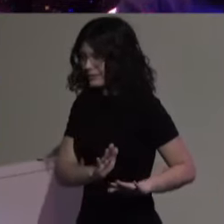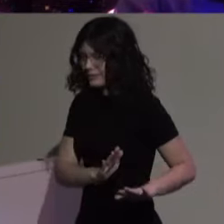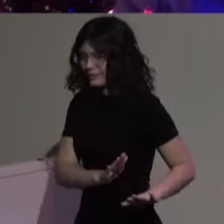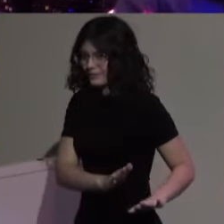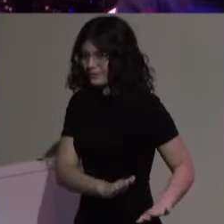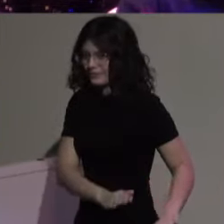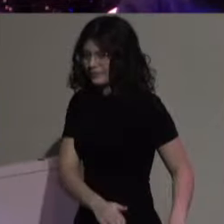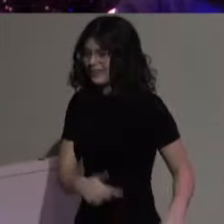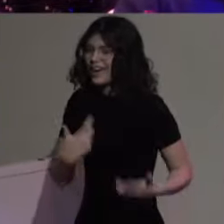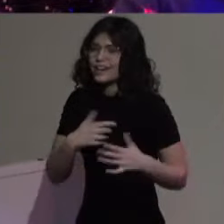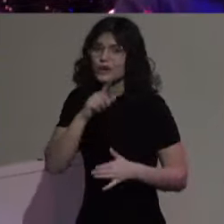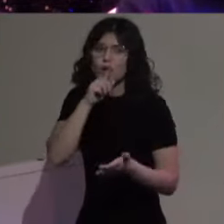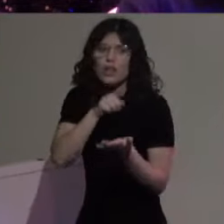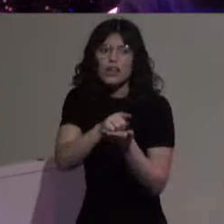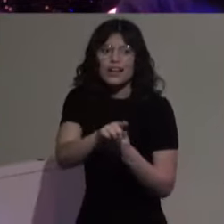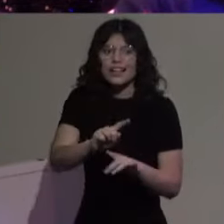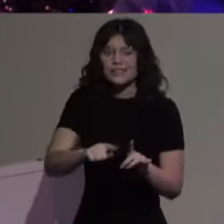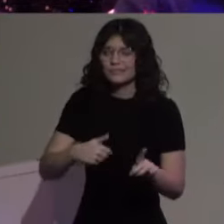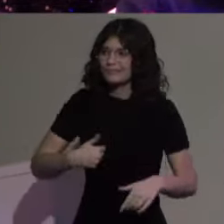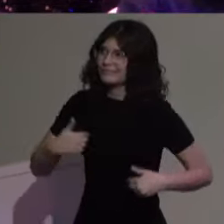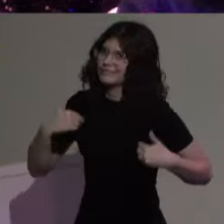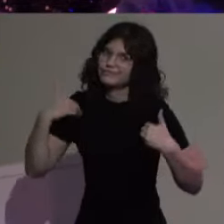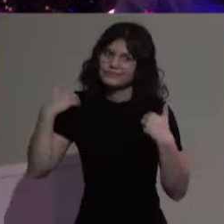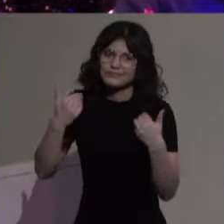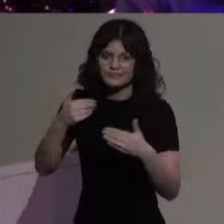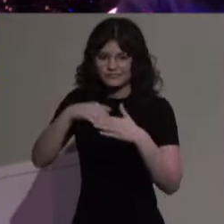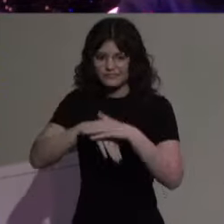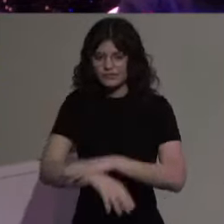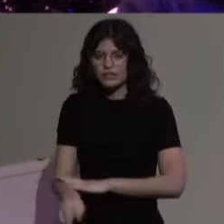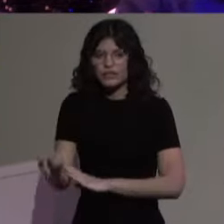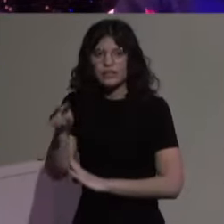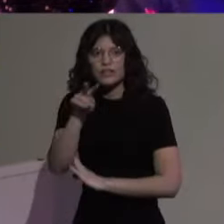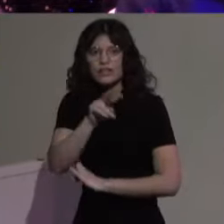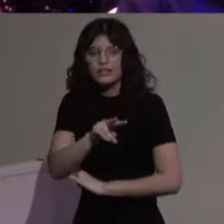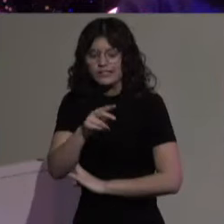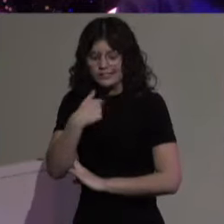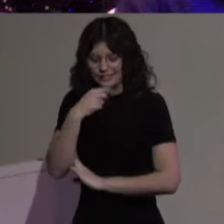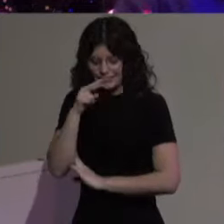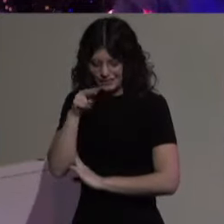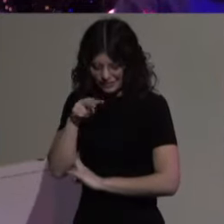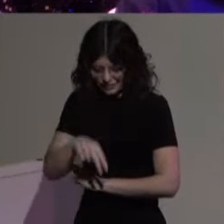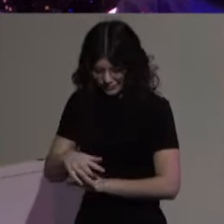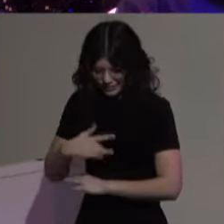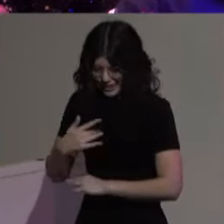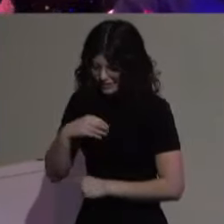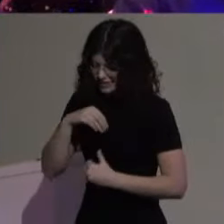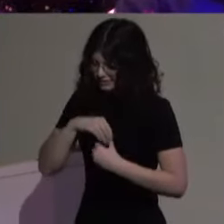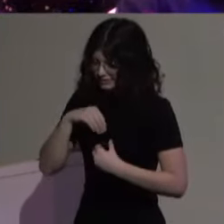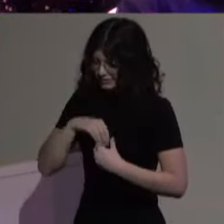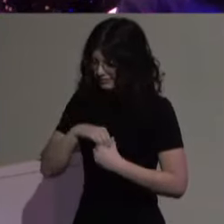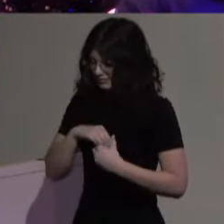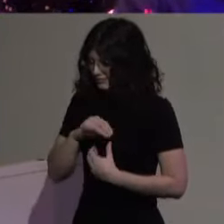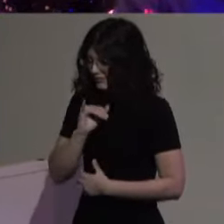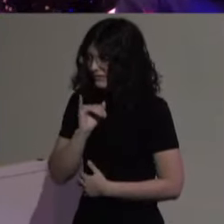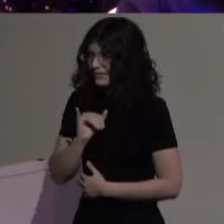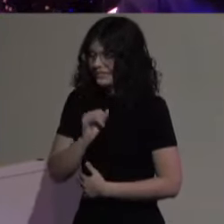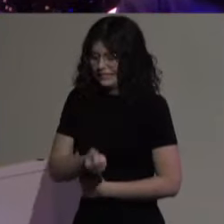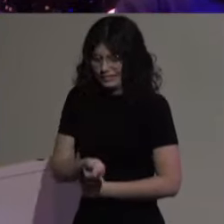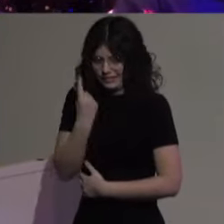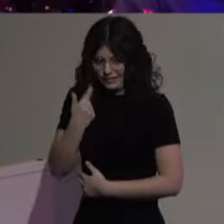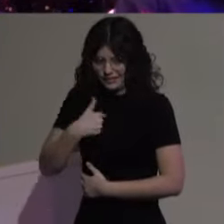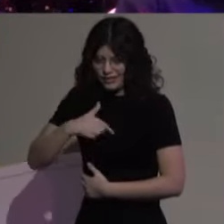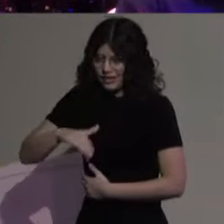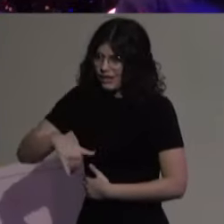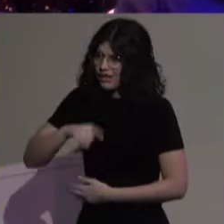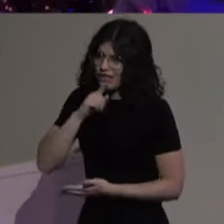erase myself. I didn't want to fall, but then I stepped right in. I looked down at the ground and then I felt it right within.